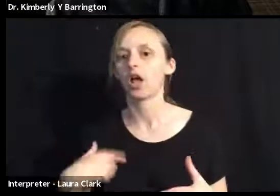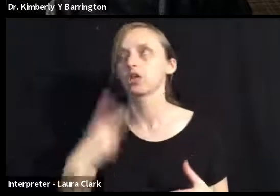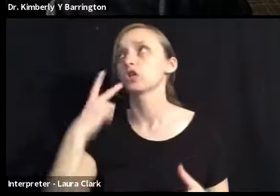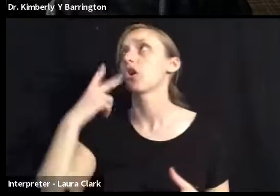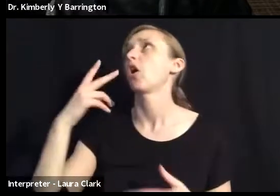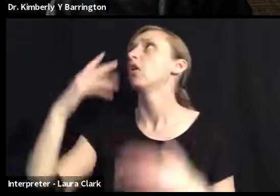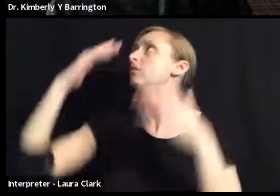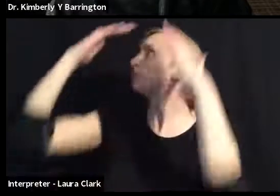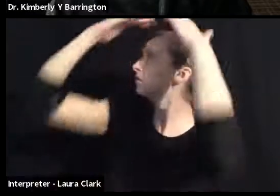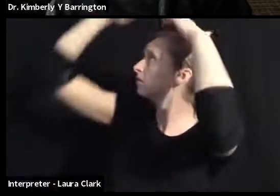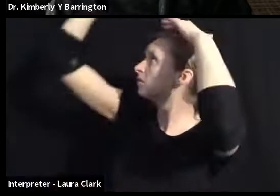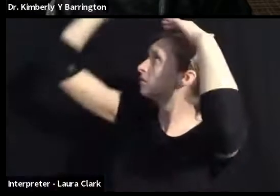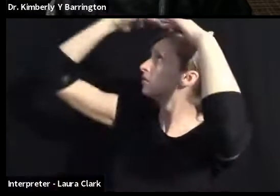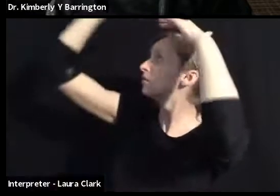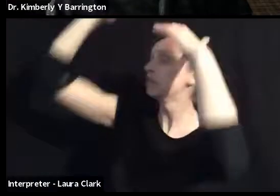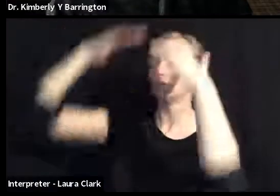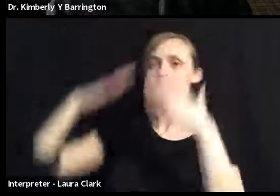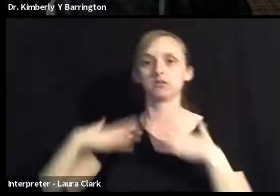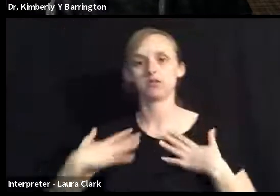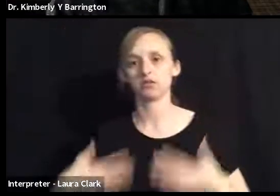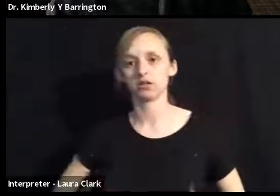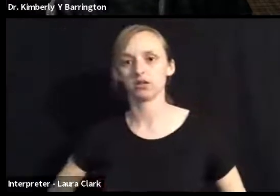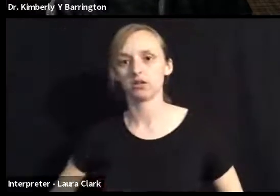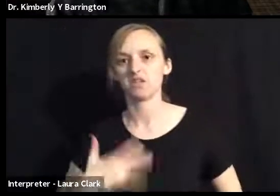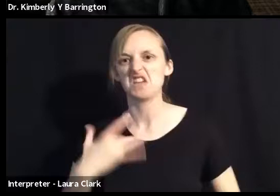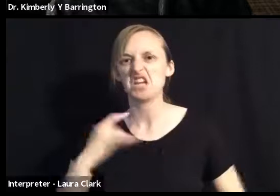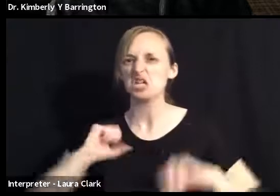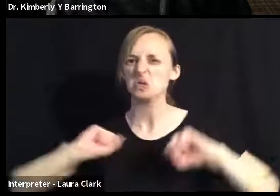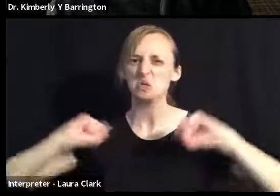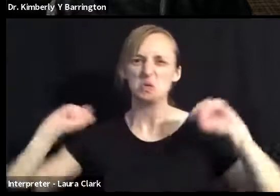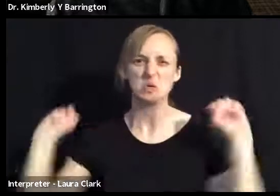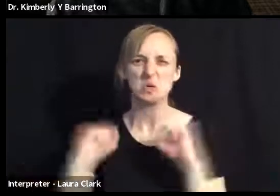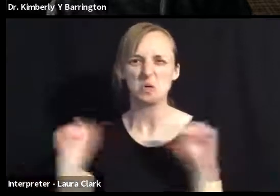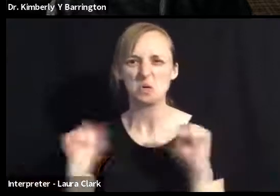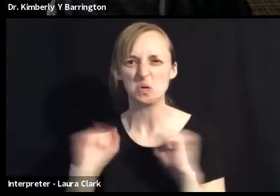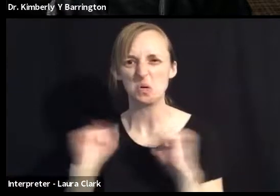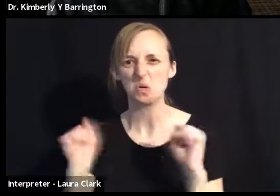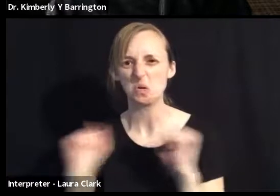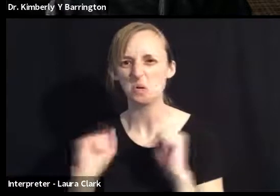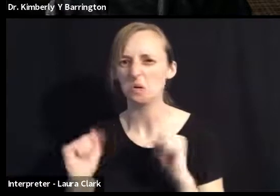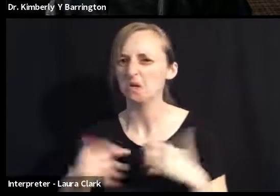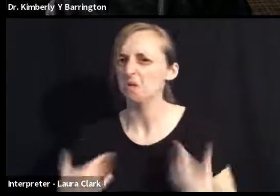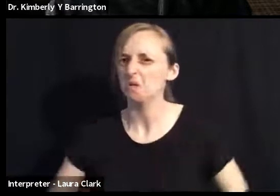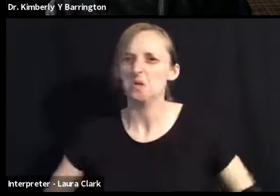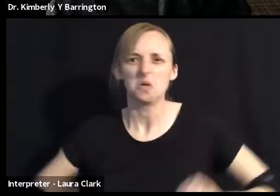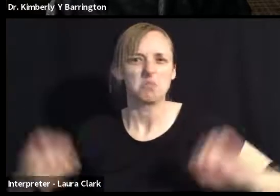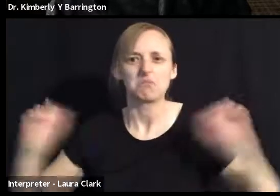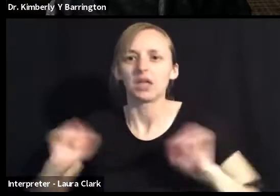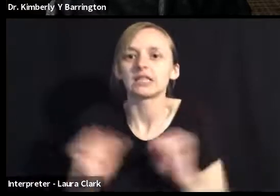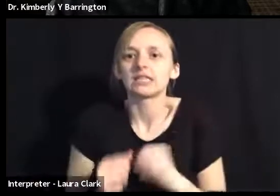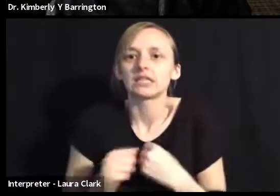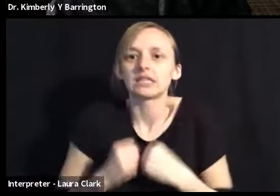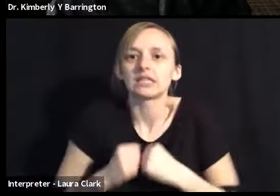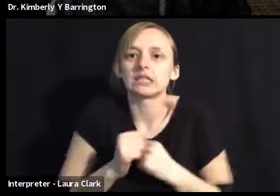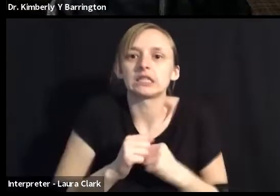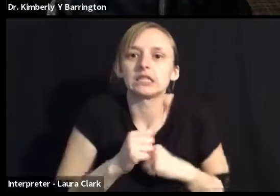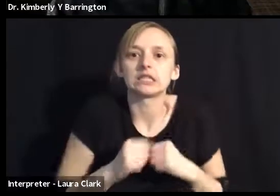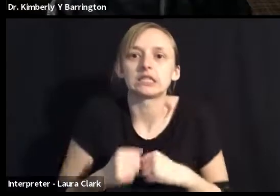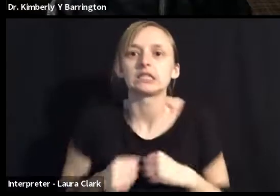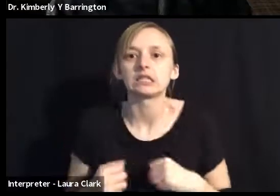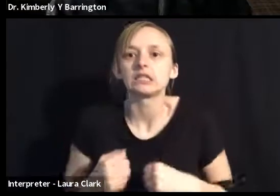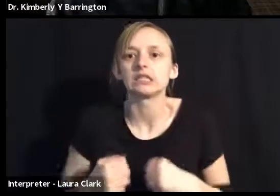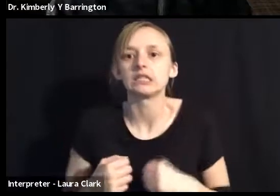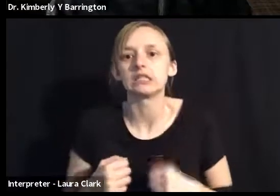my body just felt super cold. I literally just got super cold and I was shivering. And I guess the shivering is